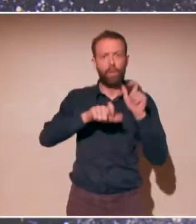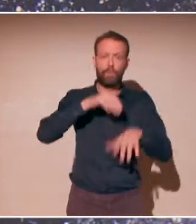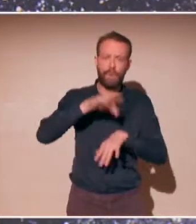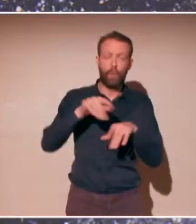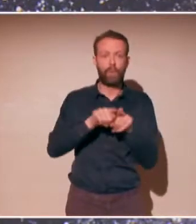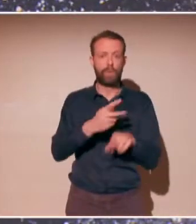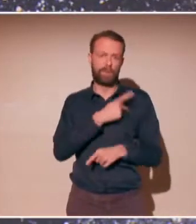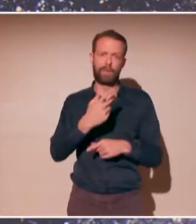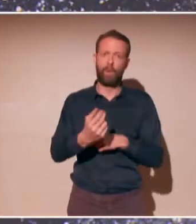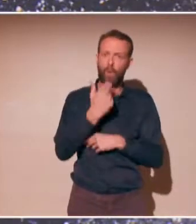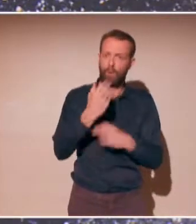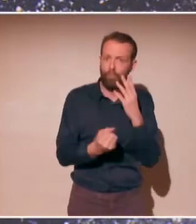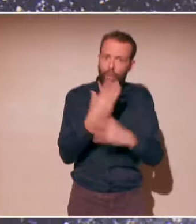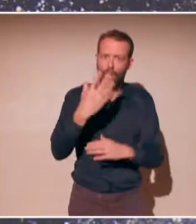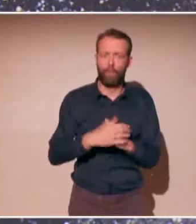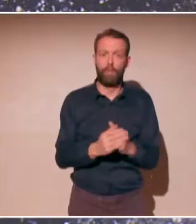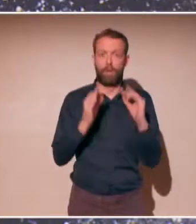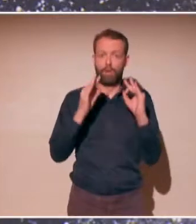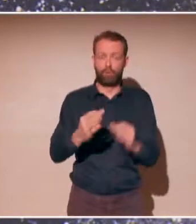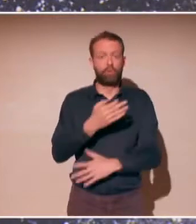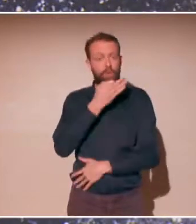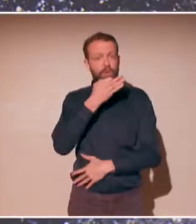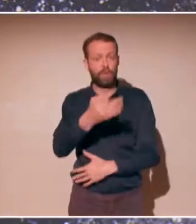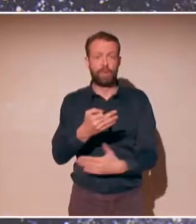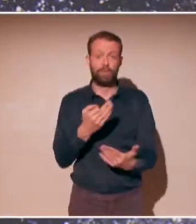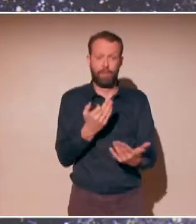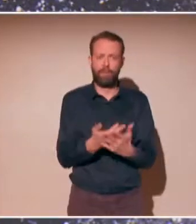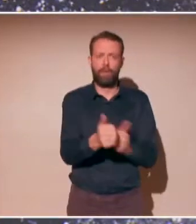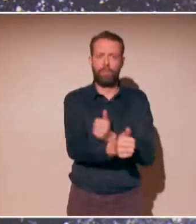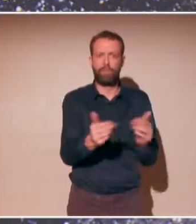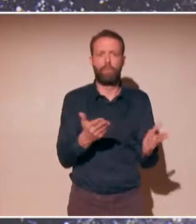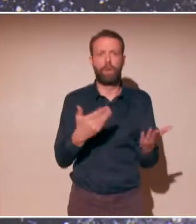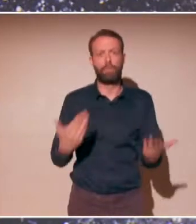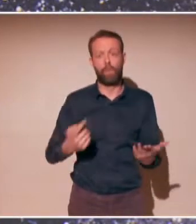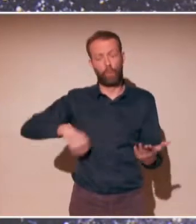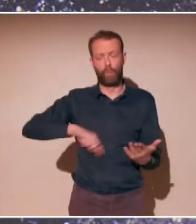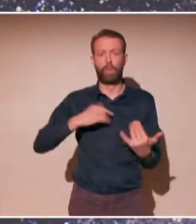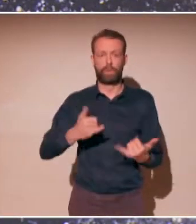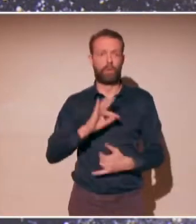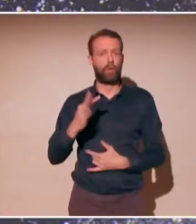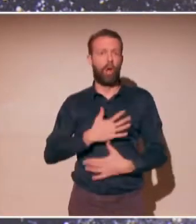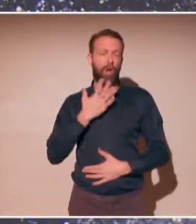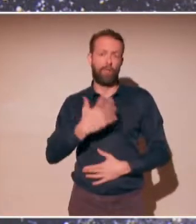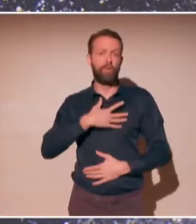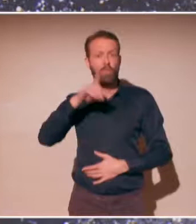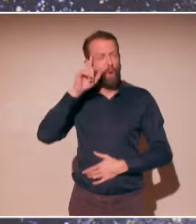advantages and well-being therapy for our patients. But in this area, as I said, we do